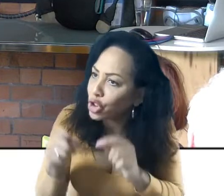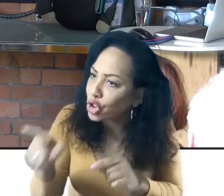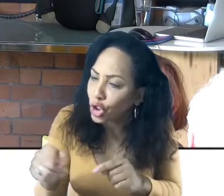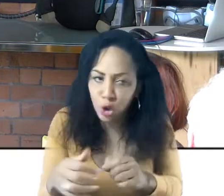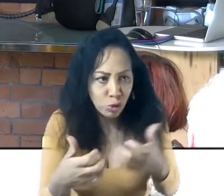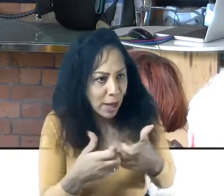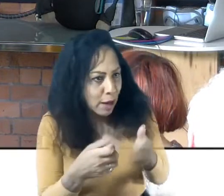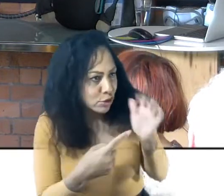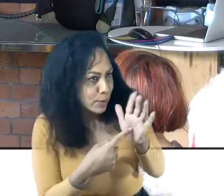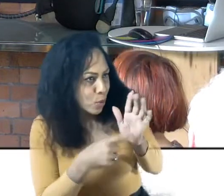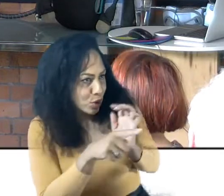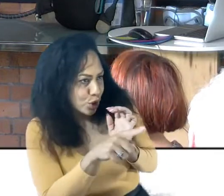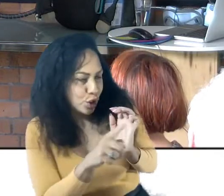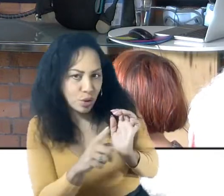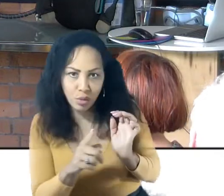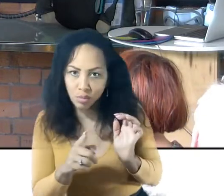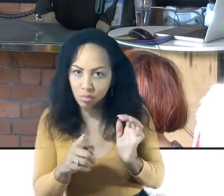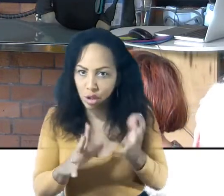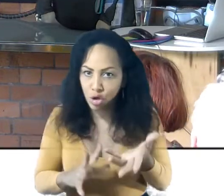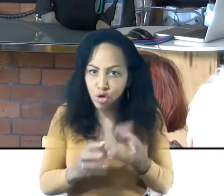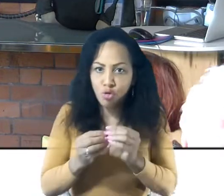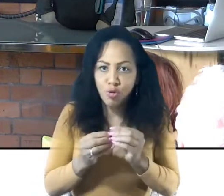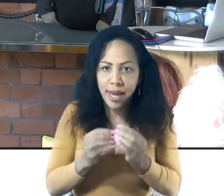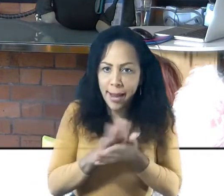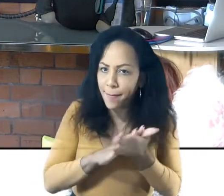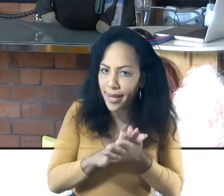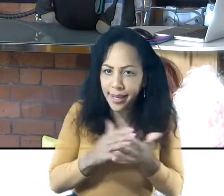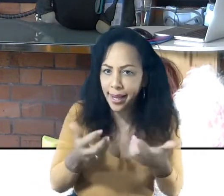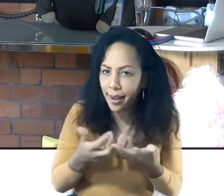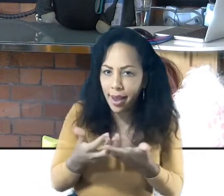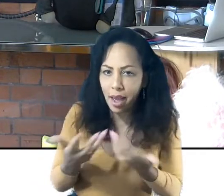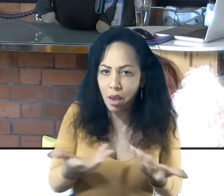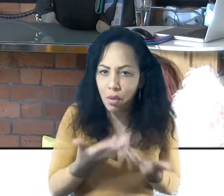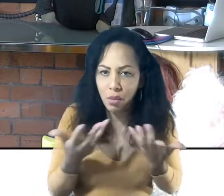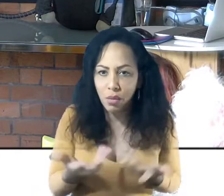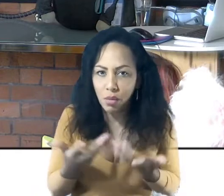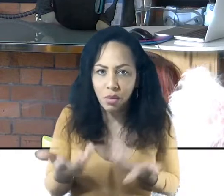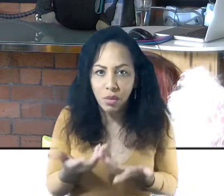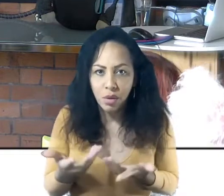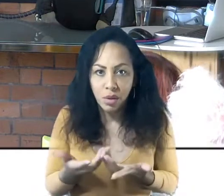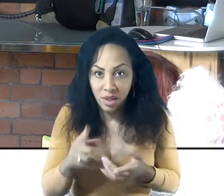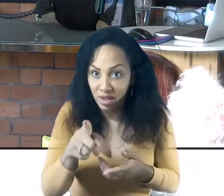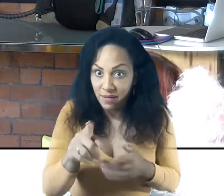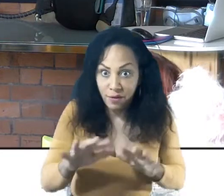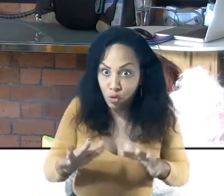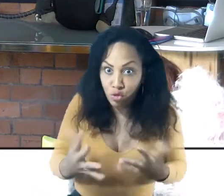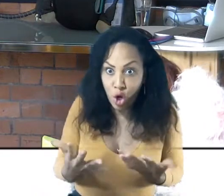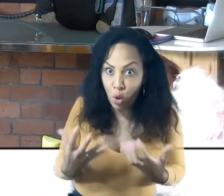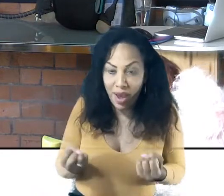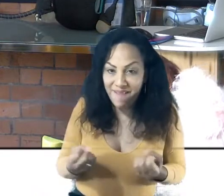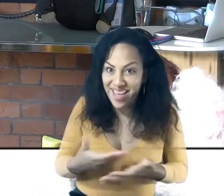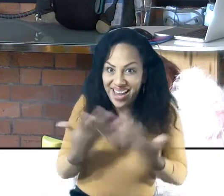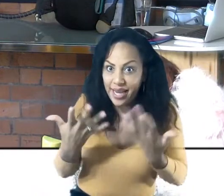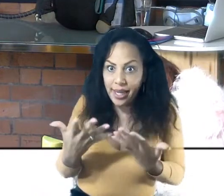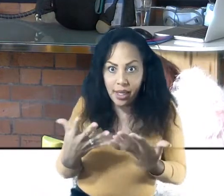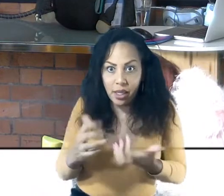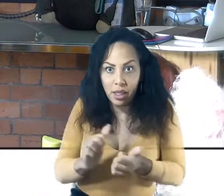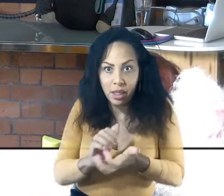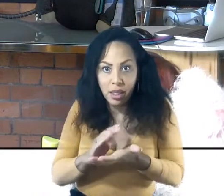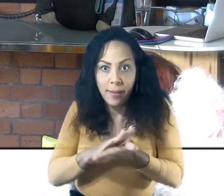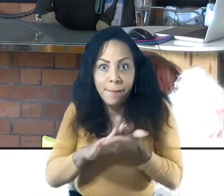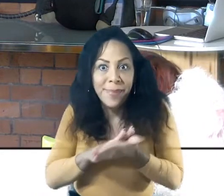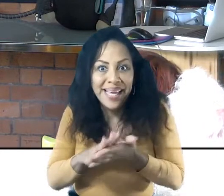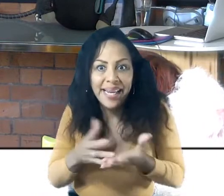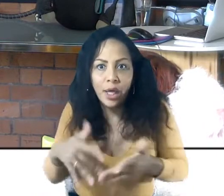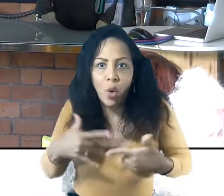create meaning? How do we keep gunning for meaning? Because of course, if you don't have meaning, then you might,